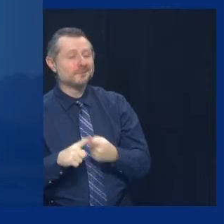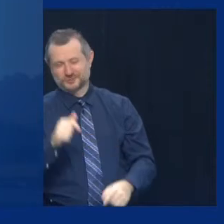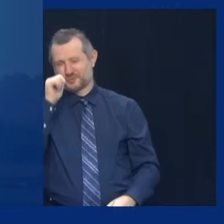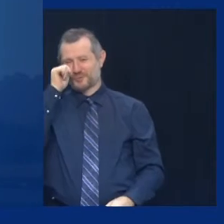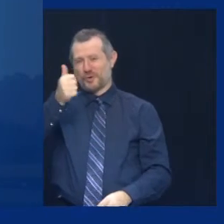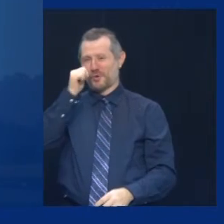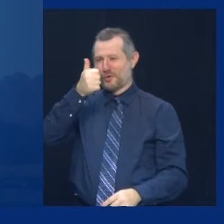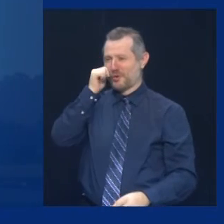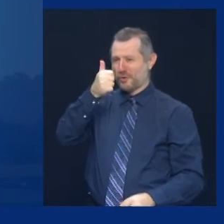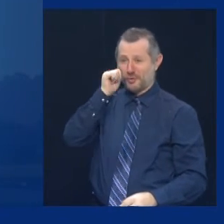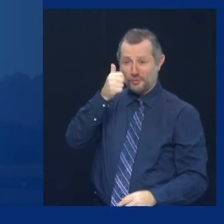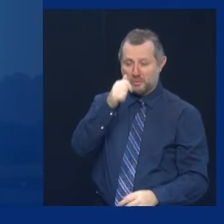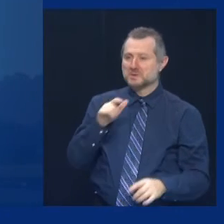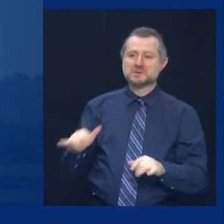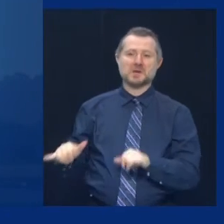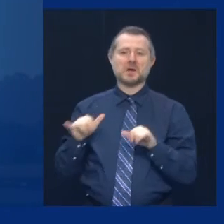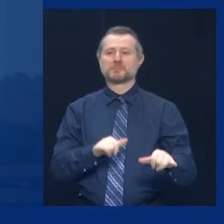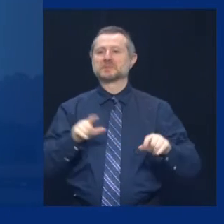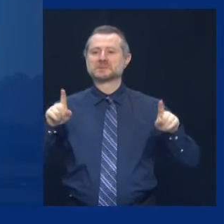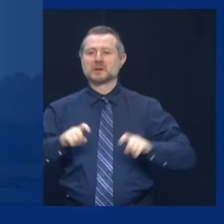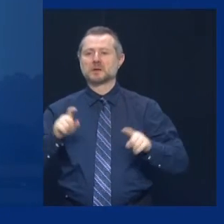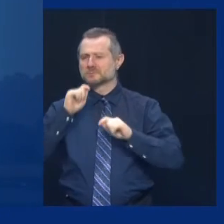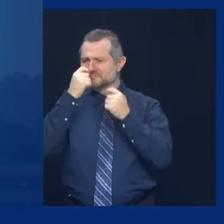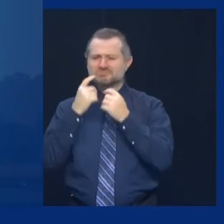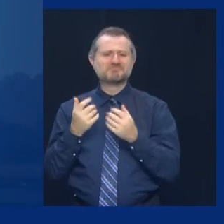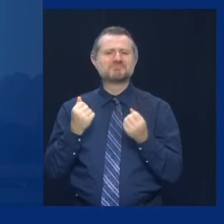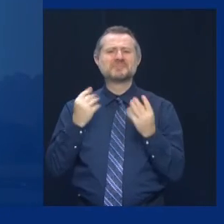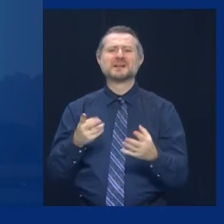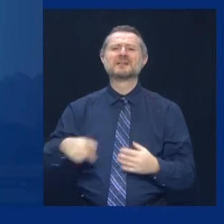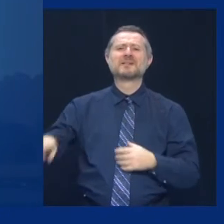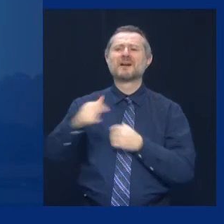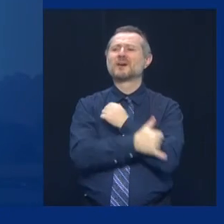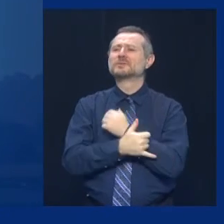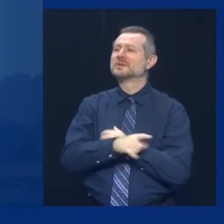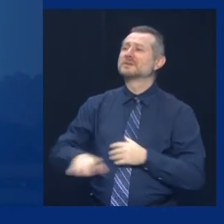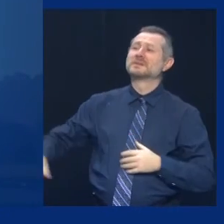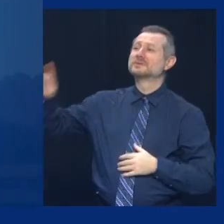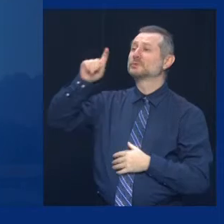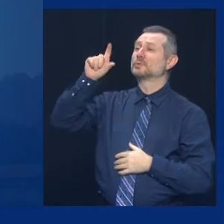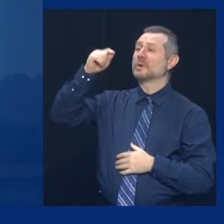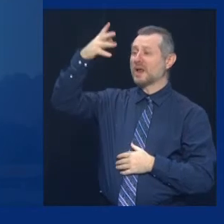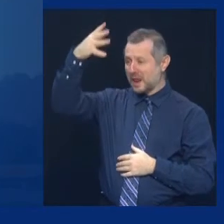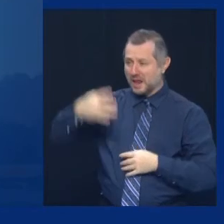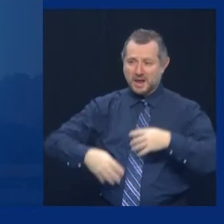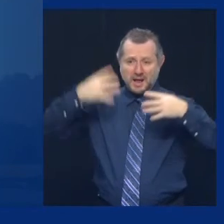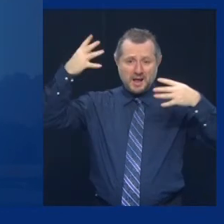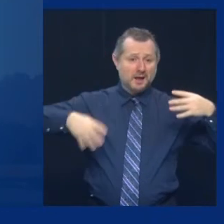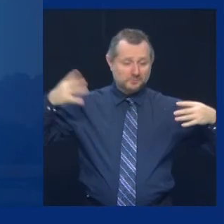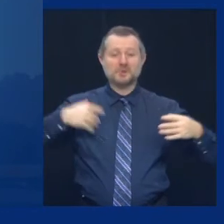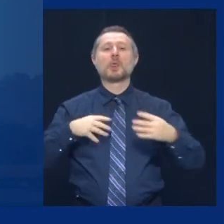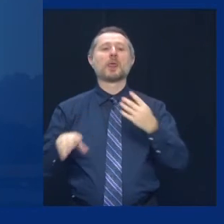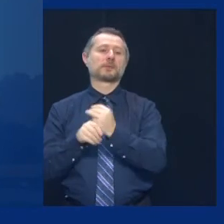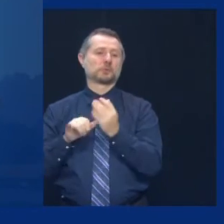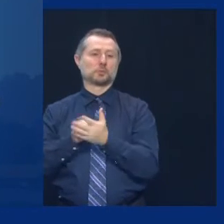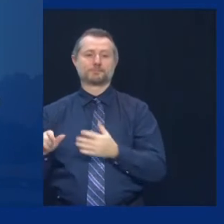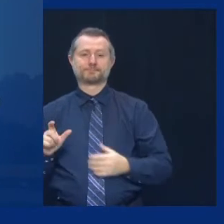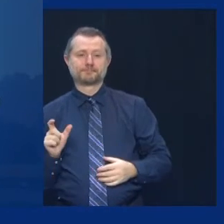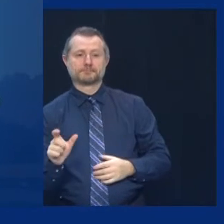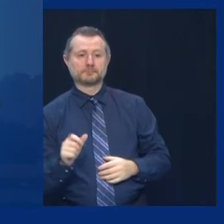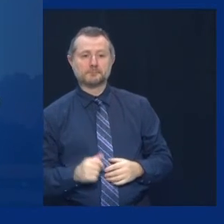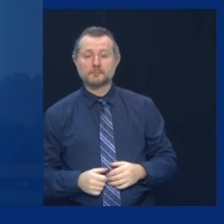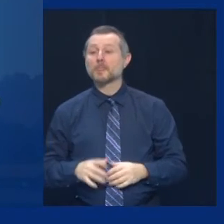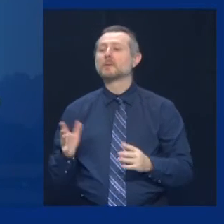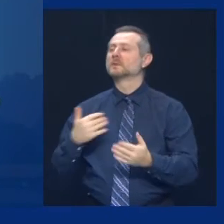of testing that many of the countries on the 120 list have agreed to. I want to